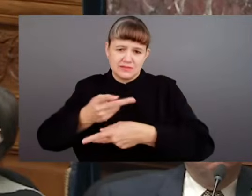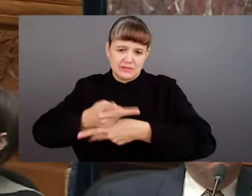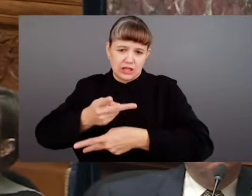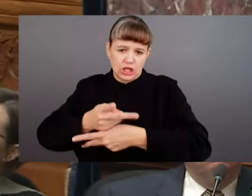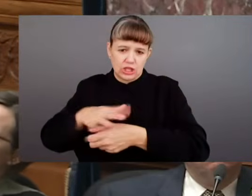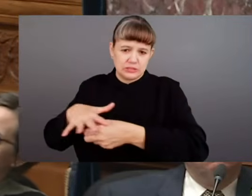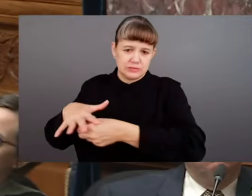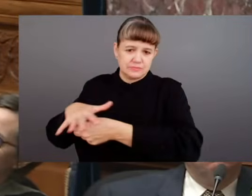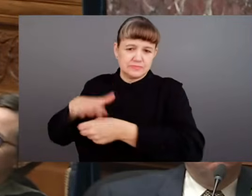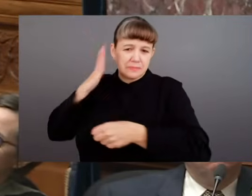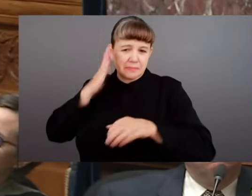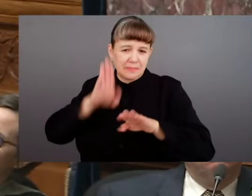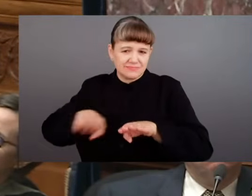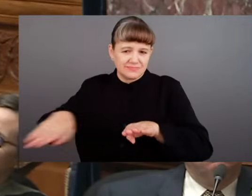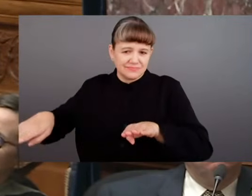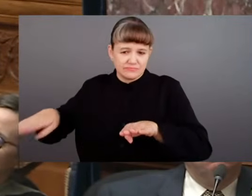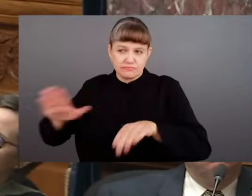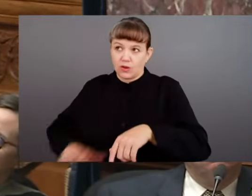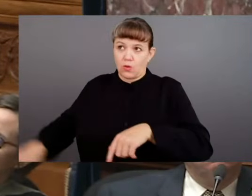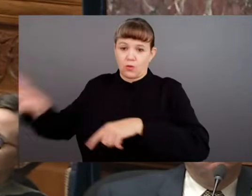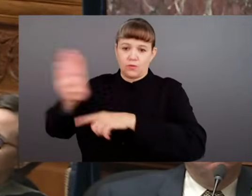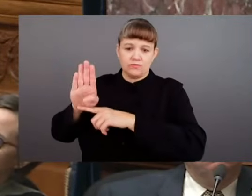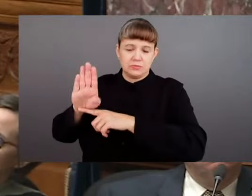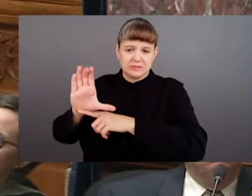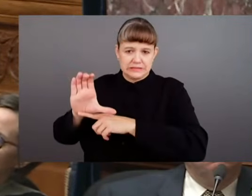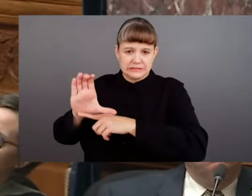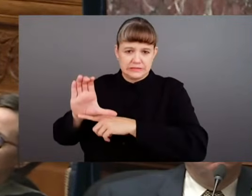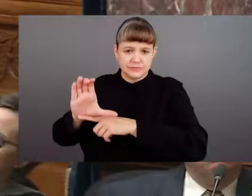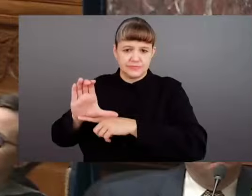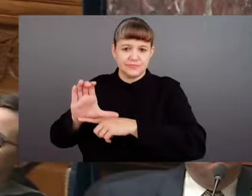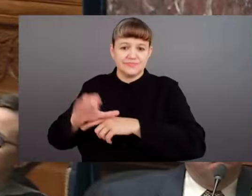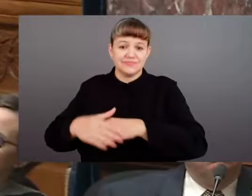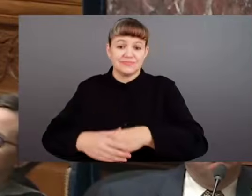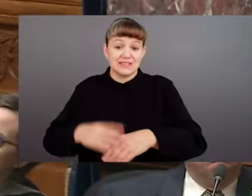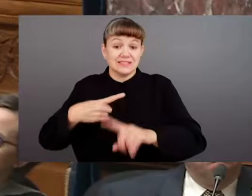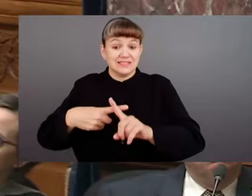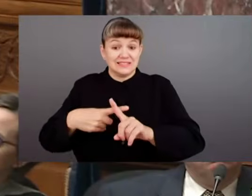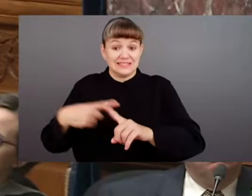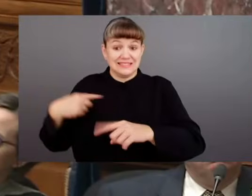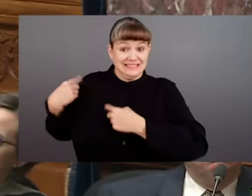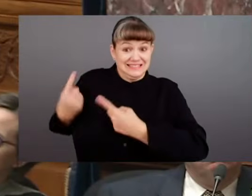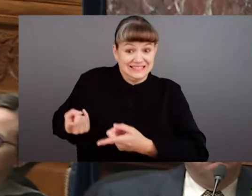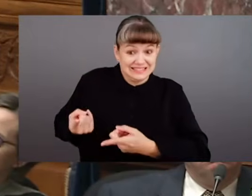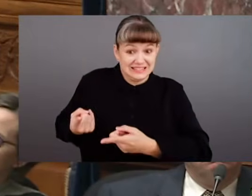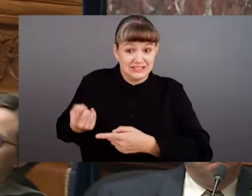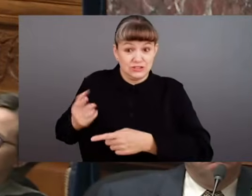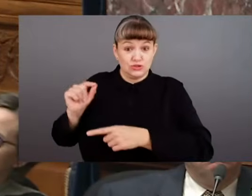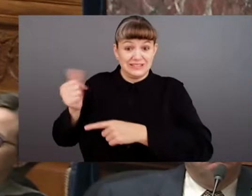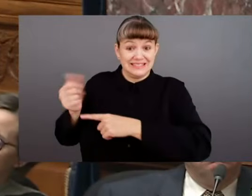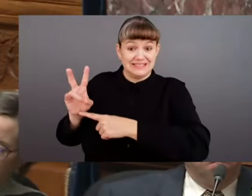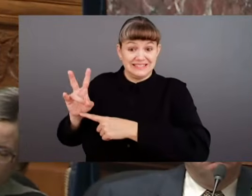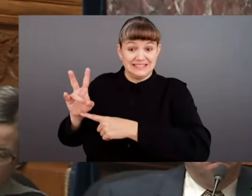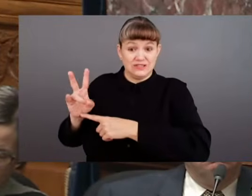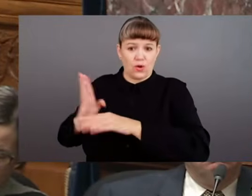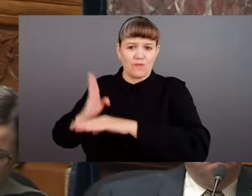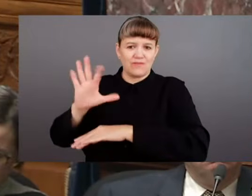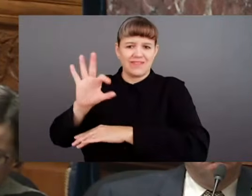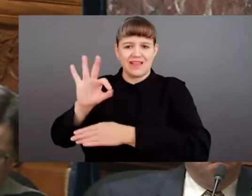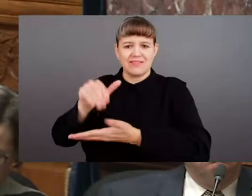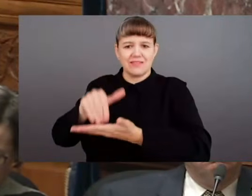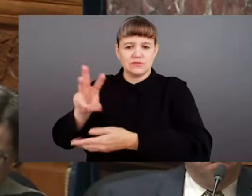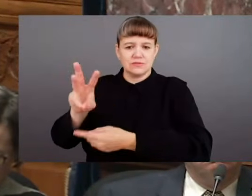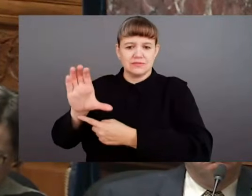or underway since 2017. Our government has worked closely with local governments to close encampments